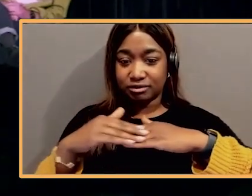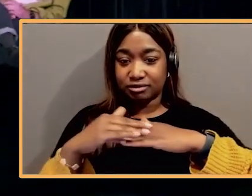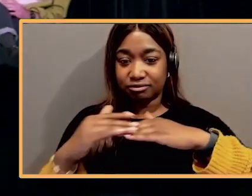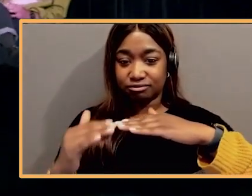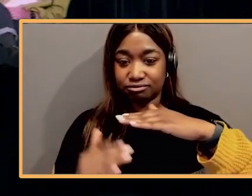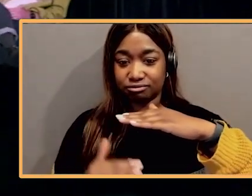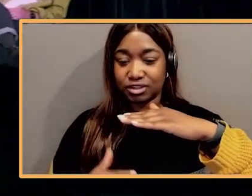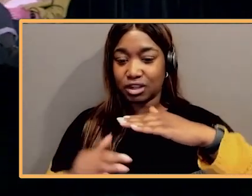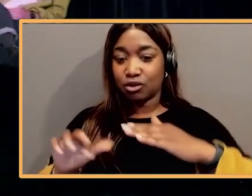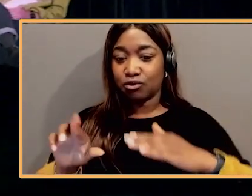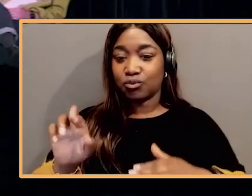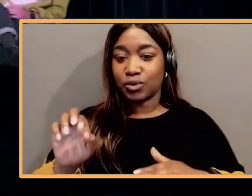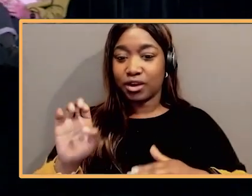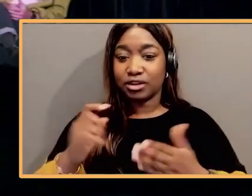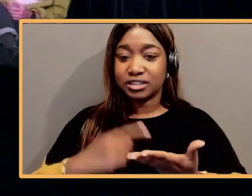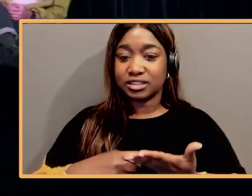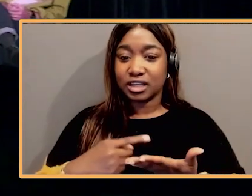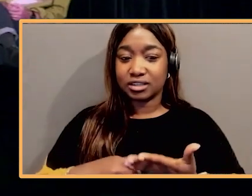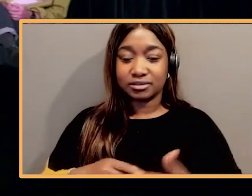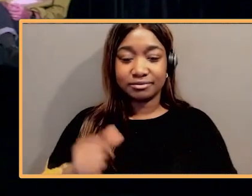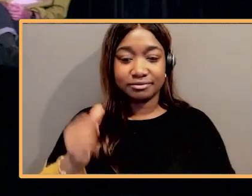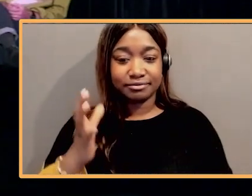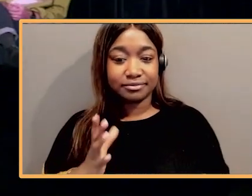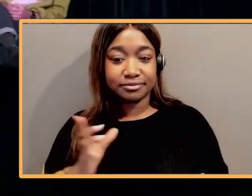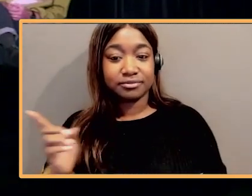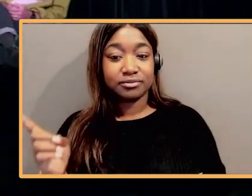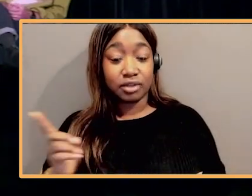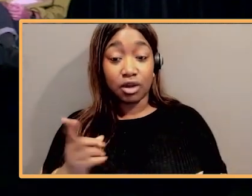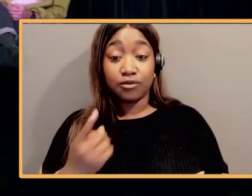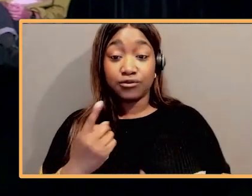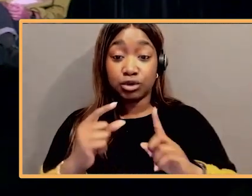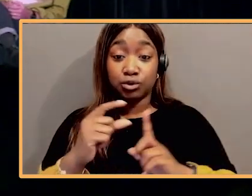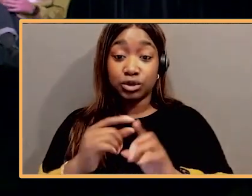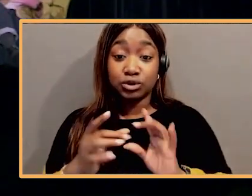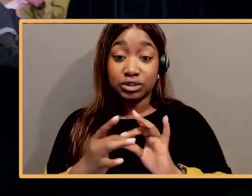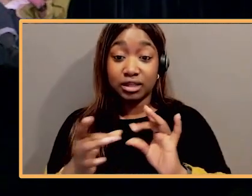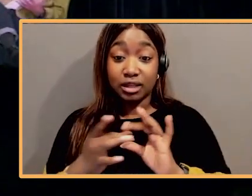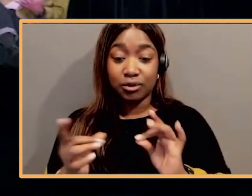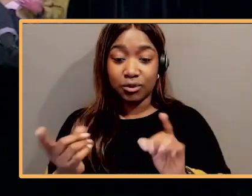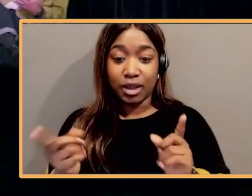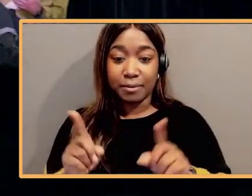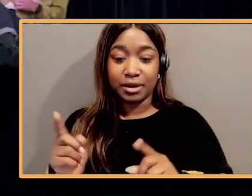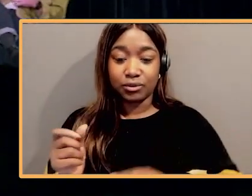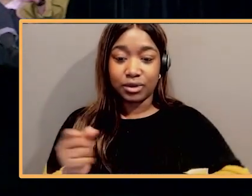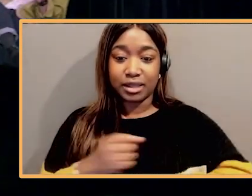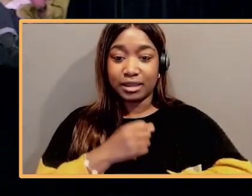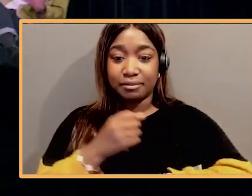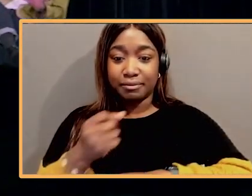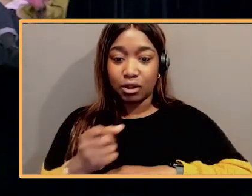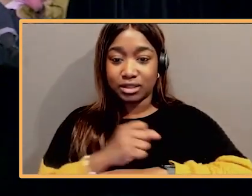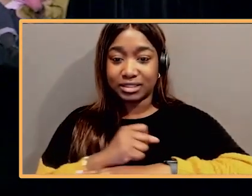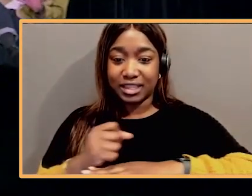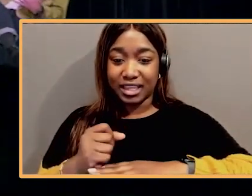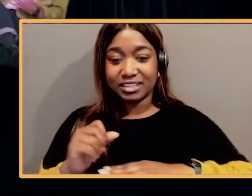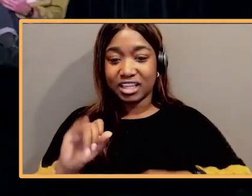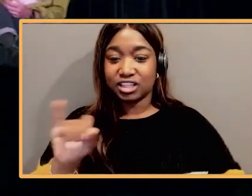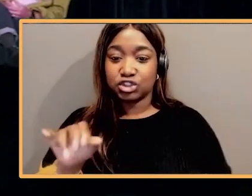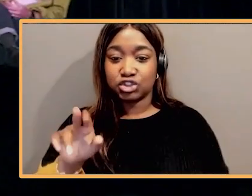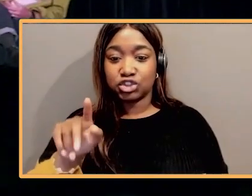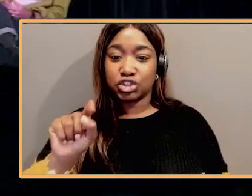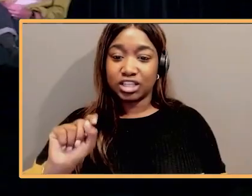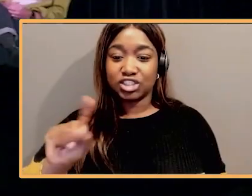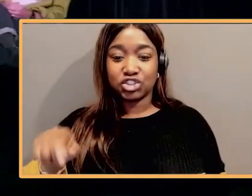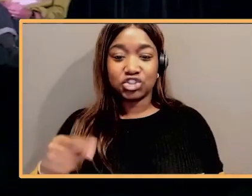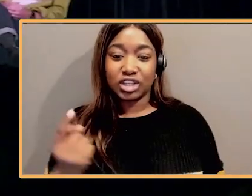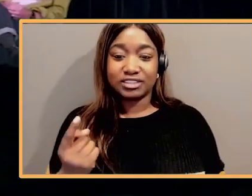think the first word that you said when we first came out, this concept of I'm just this, right? And